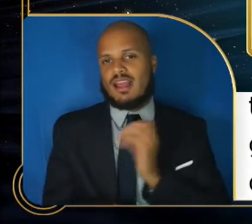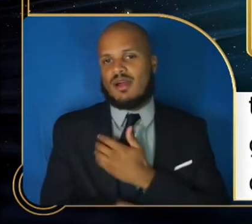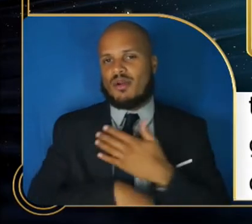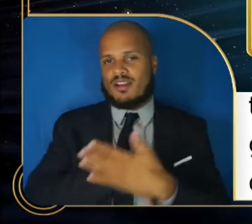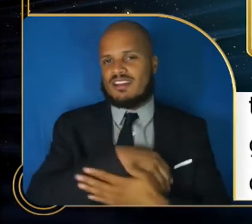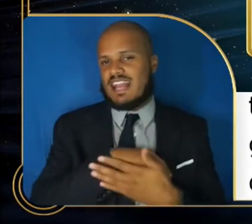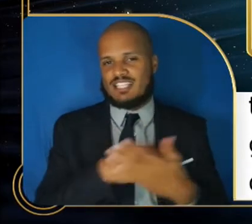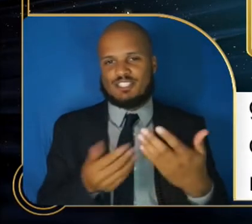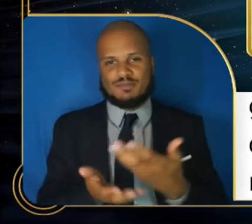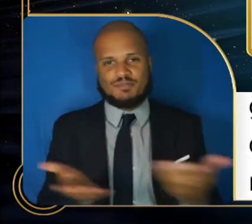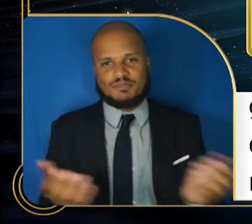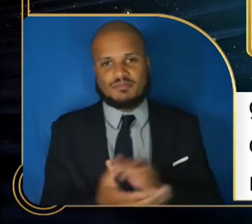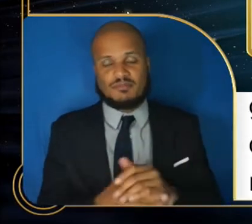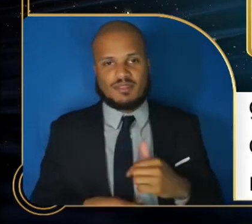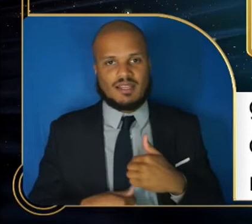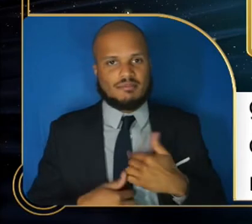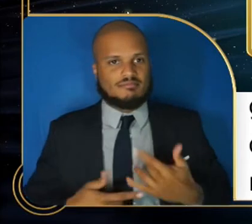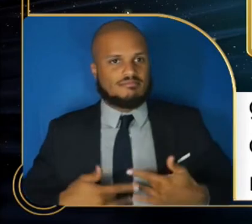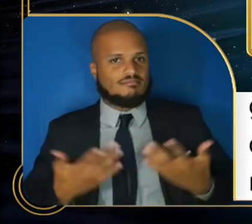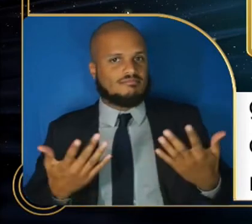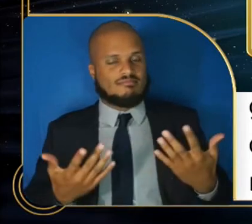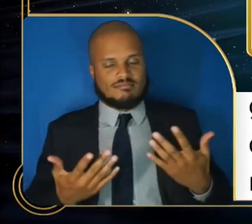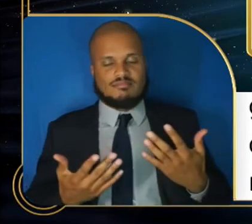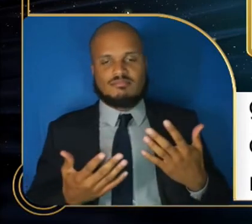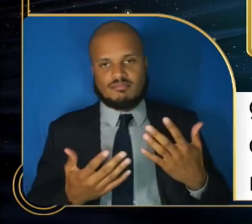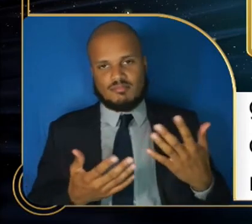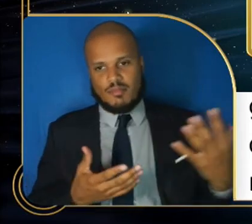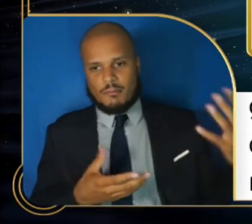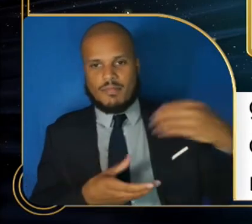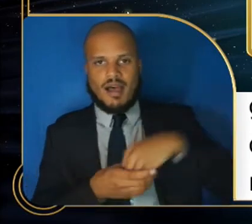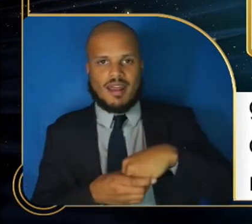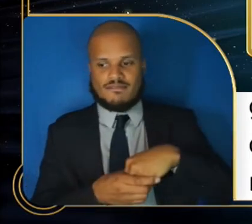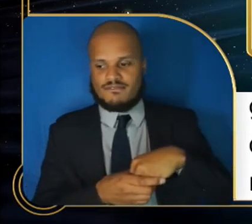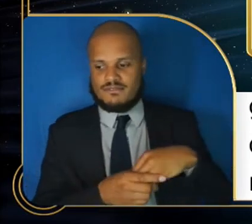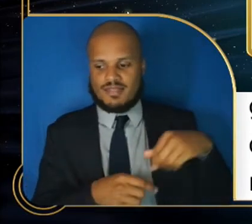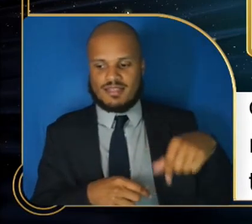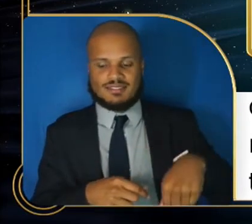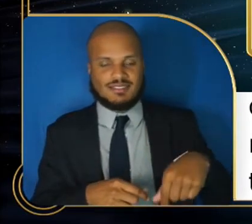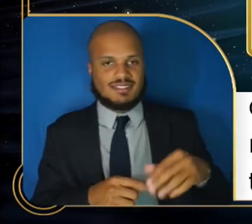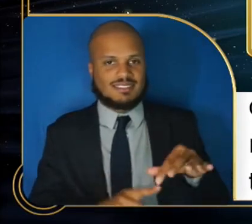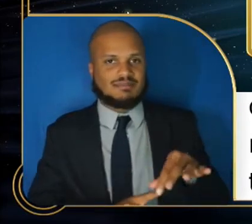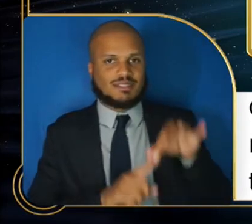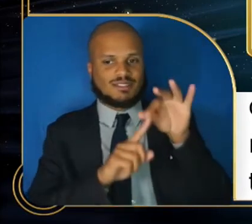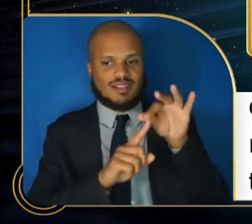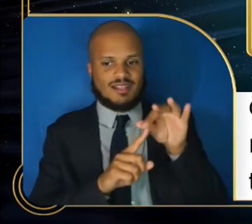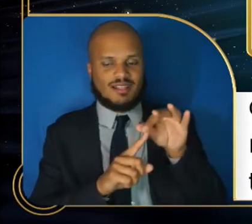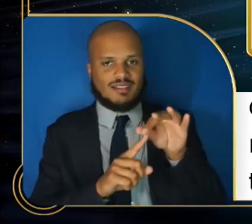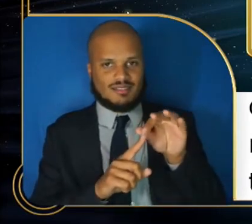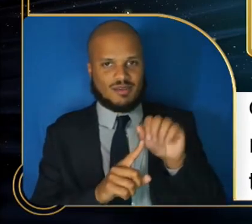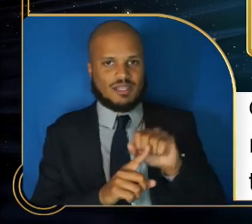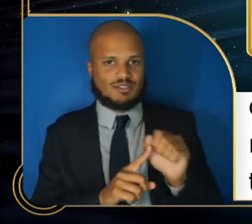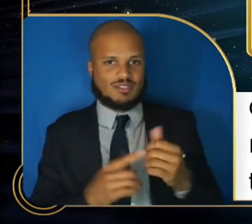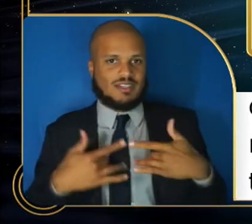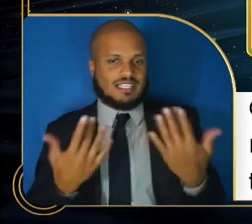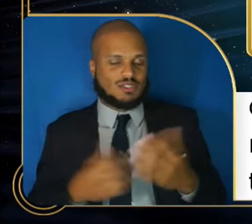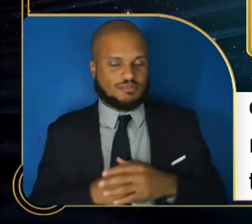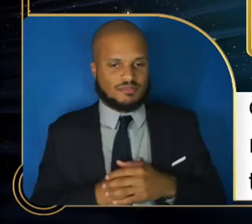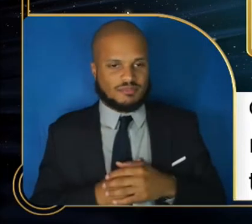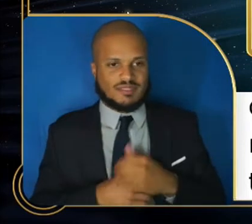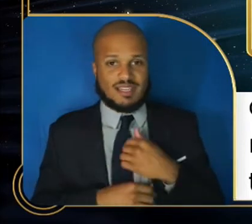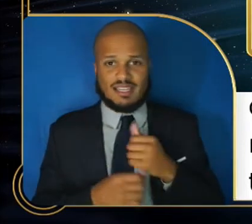am pleased and honored to be part of this very special occasion. I continue to support the